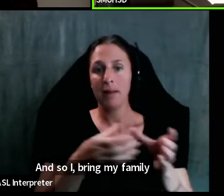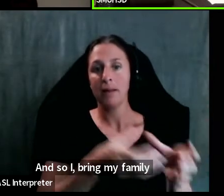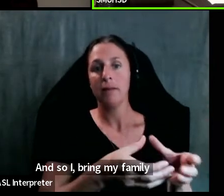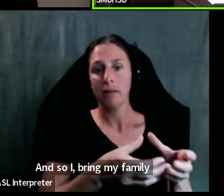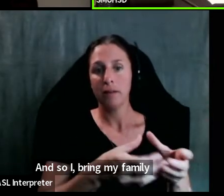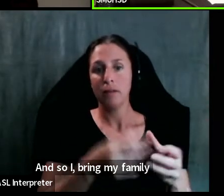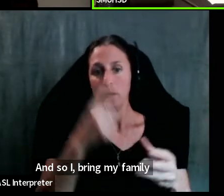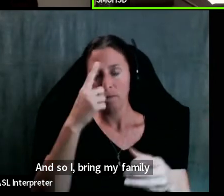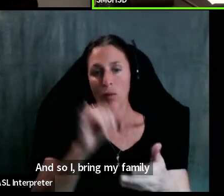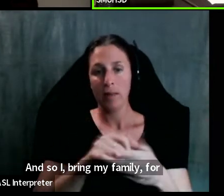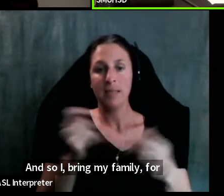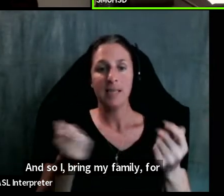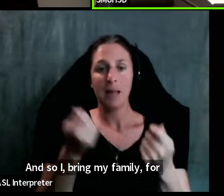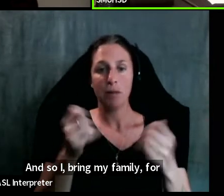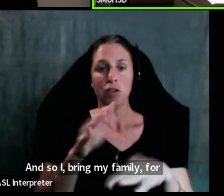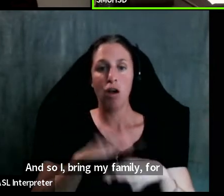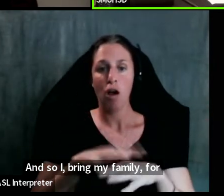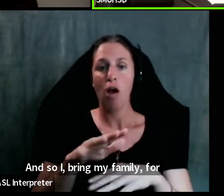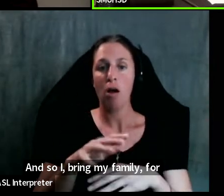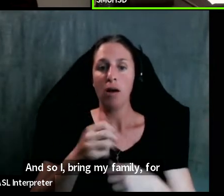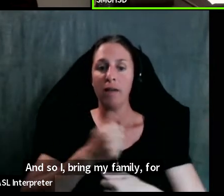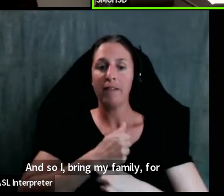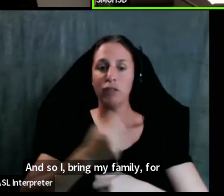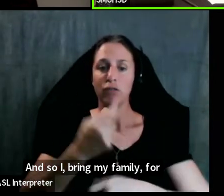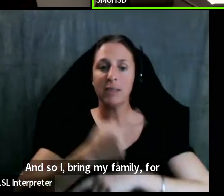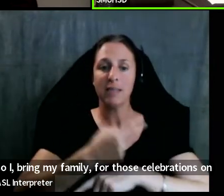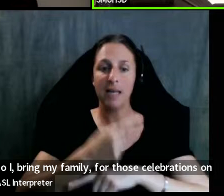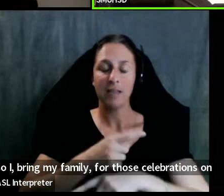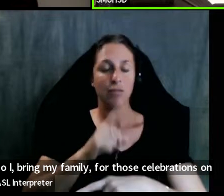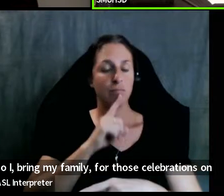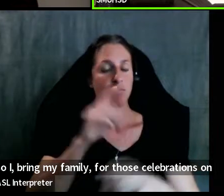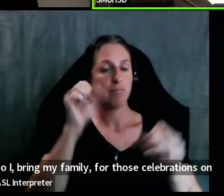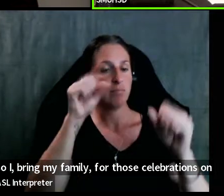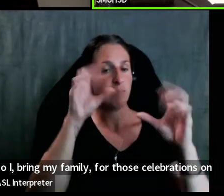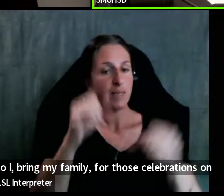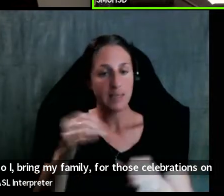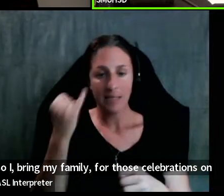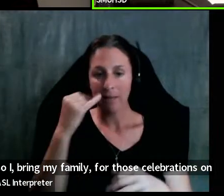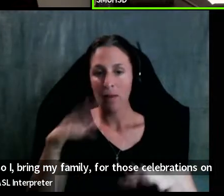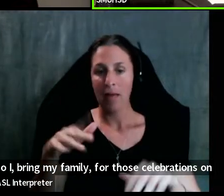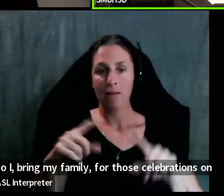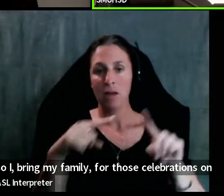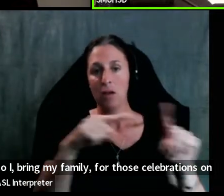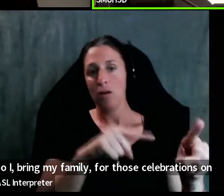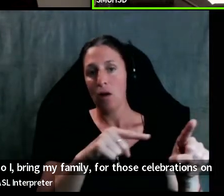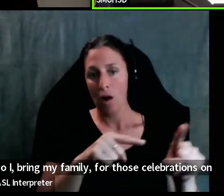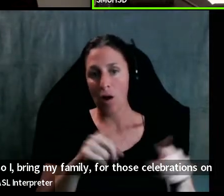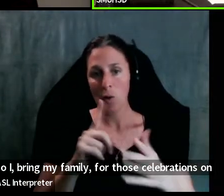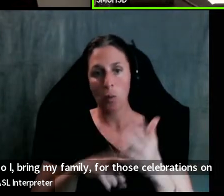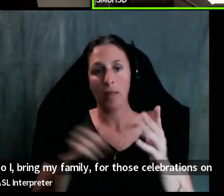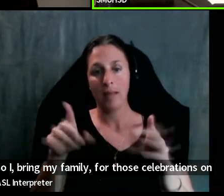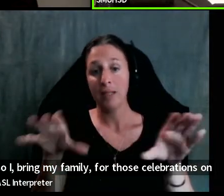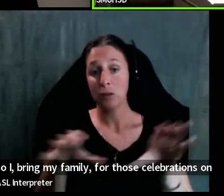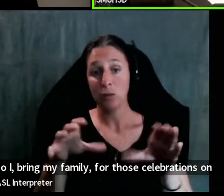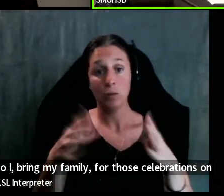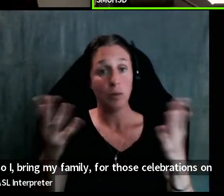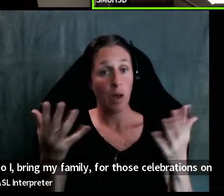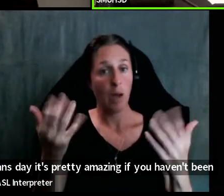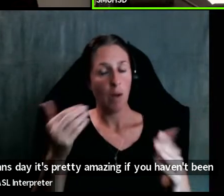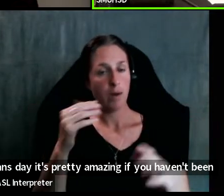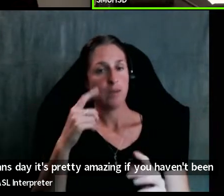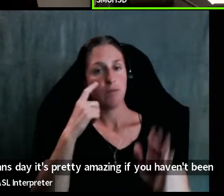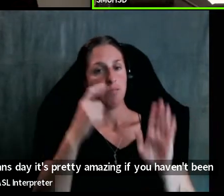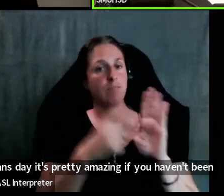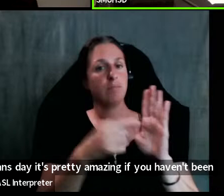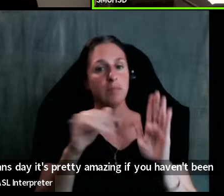for those celebrations on Veterans Day. It's pretty amazing if you haven't been over there, what they do. So I just want to acknowledge